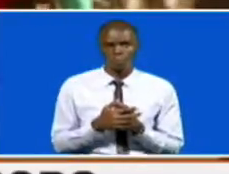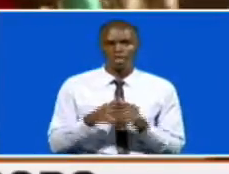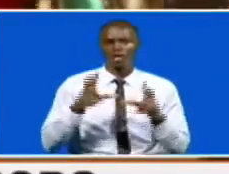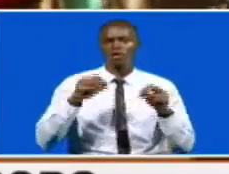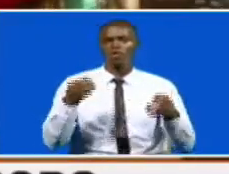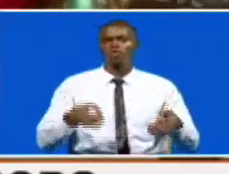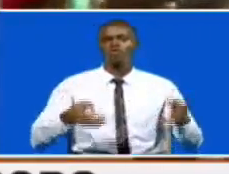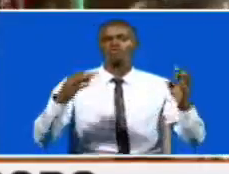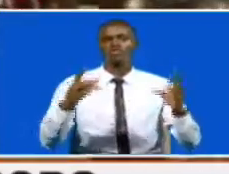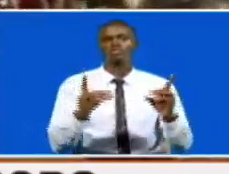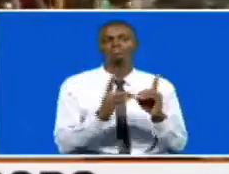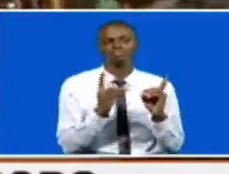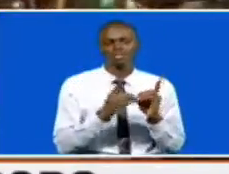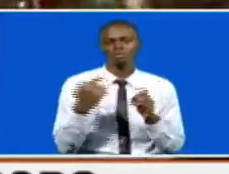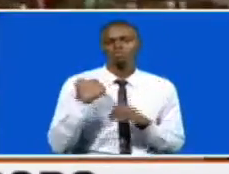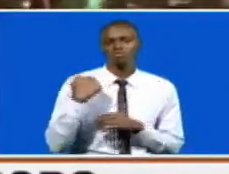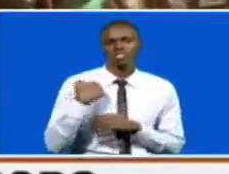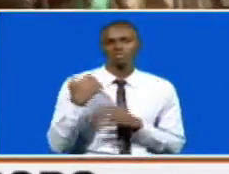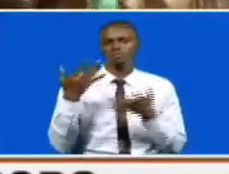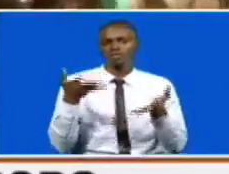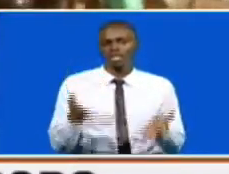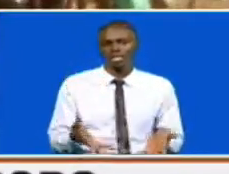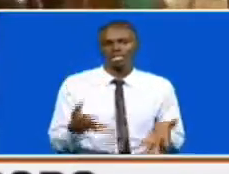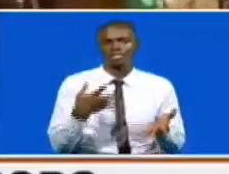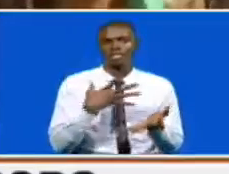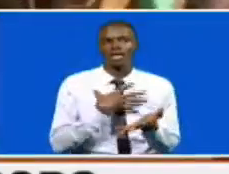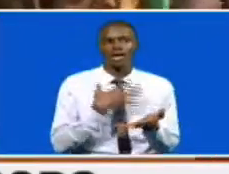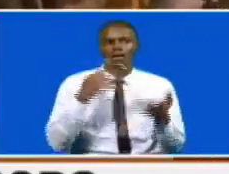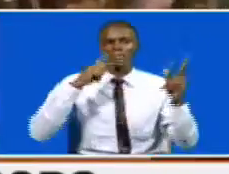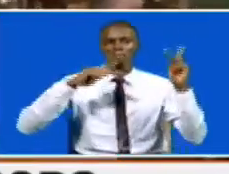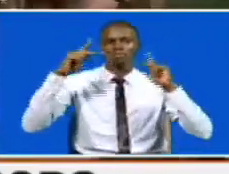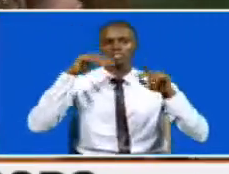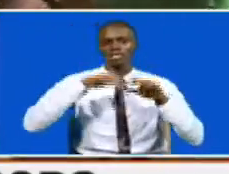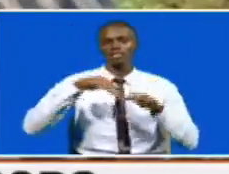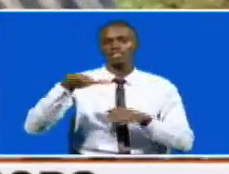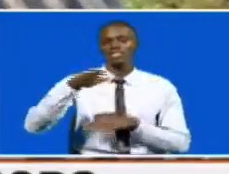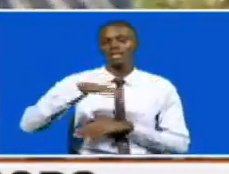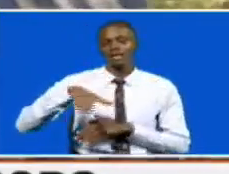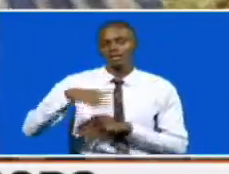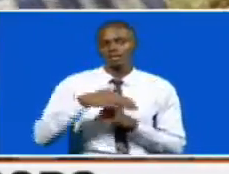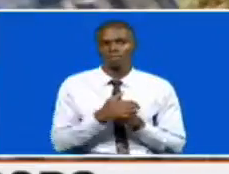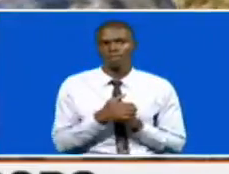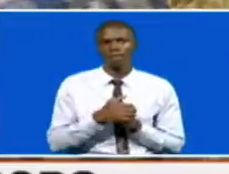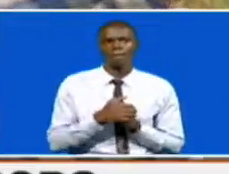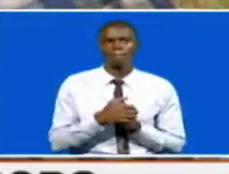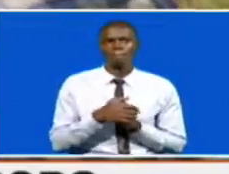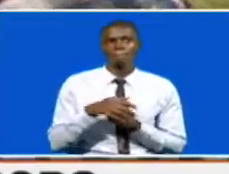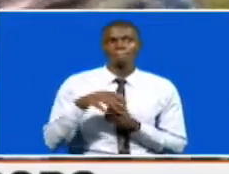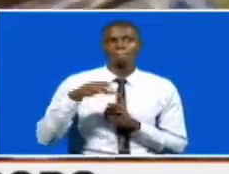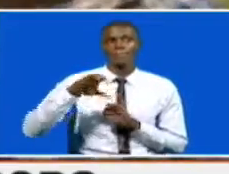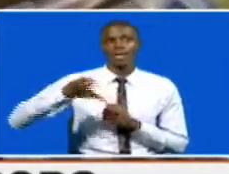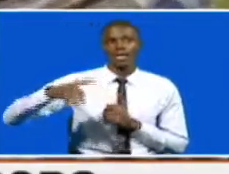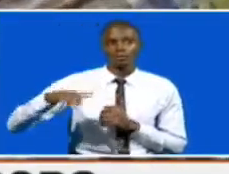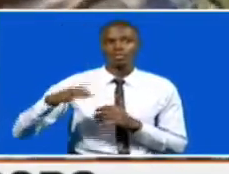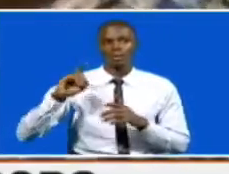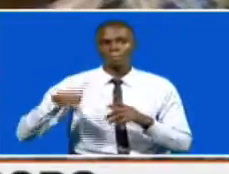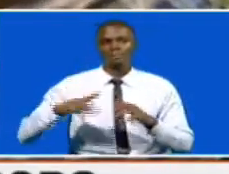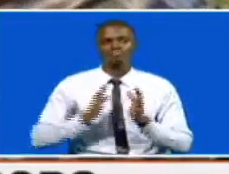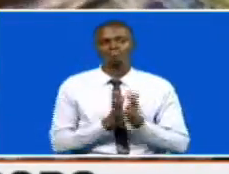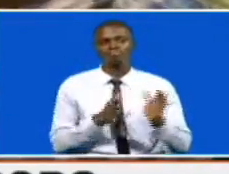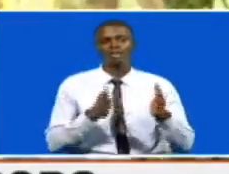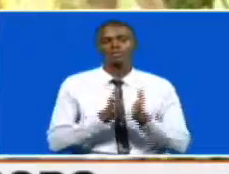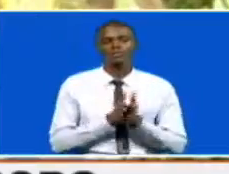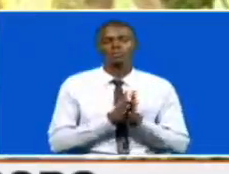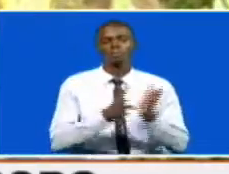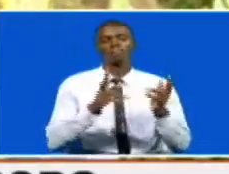official statistics on the number of current and deceased professors in the area, a rough count seems to give credence to the